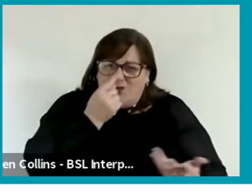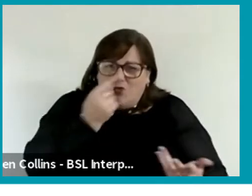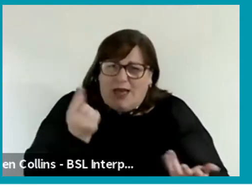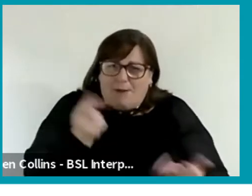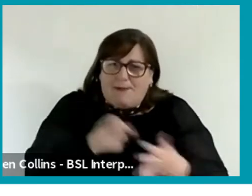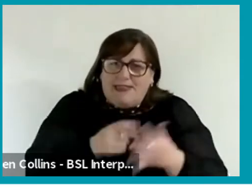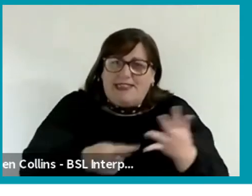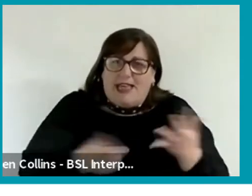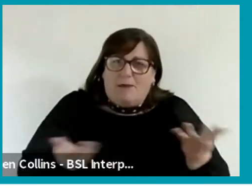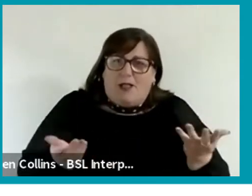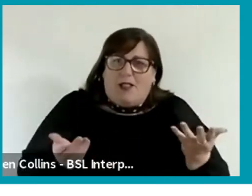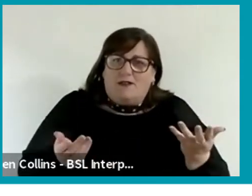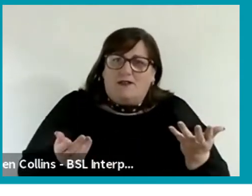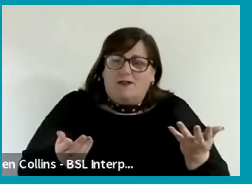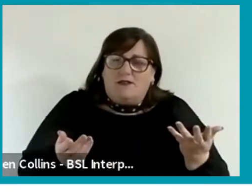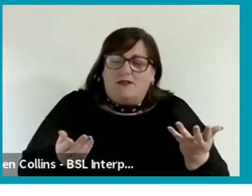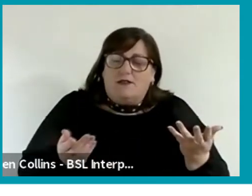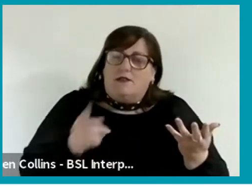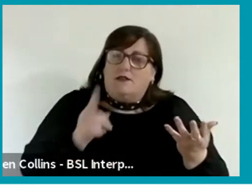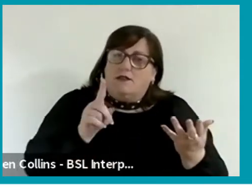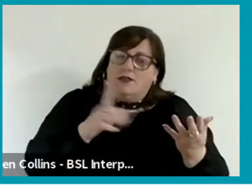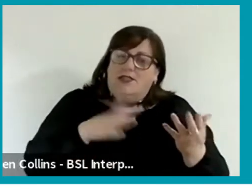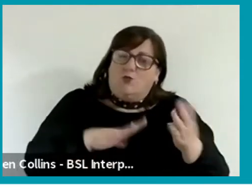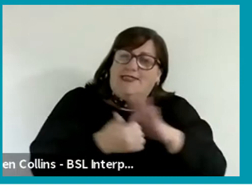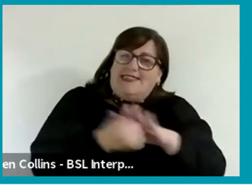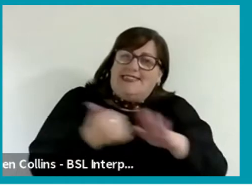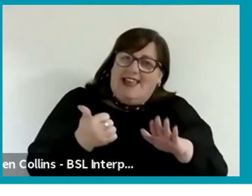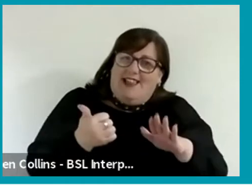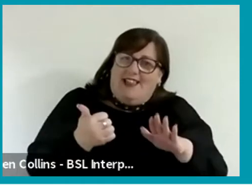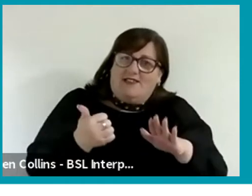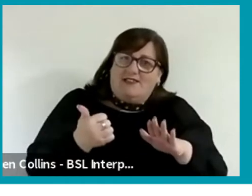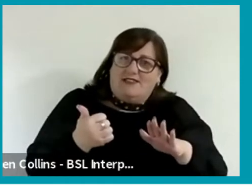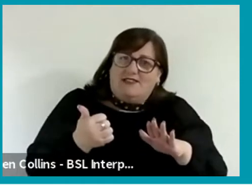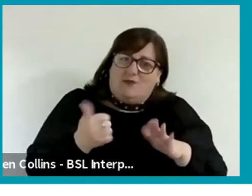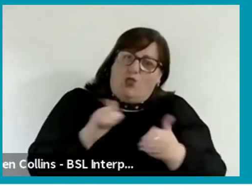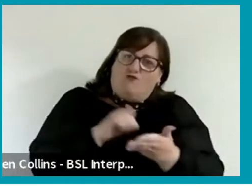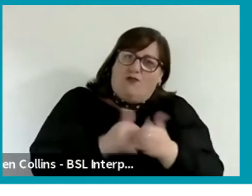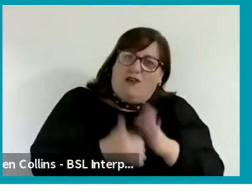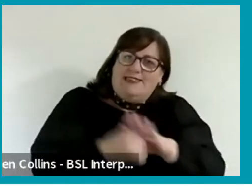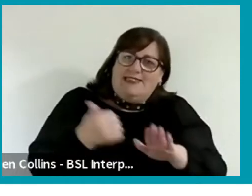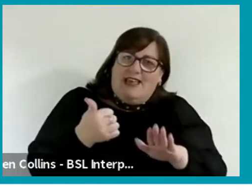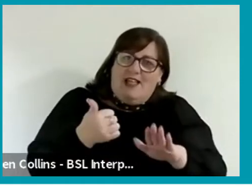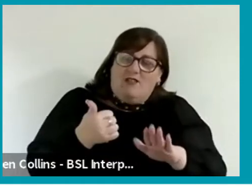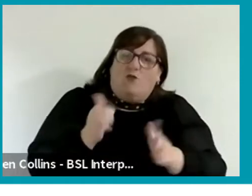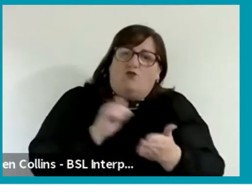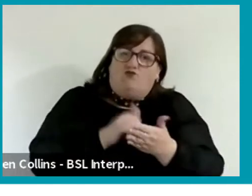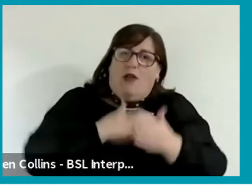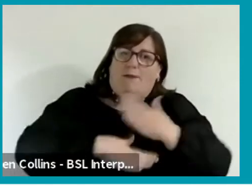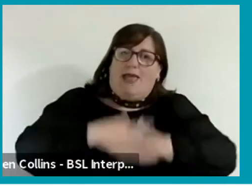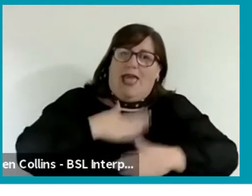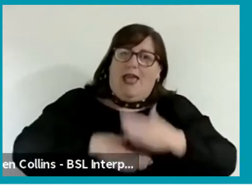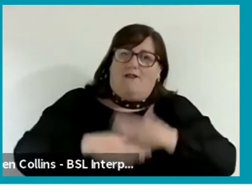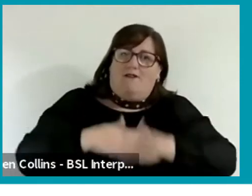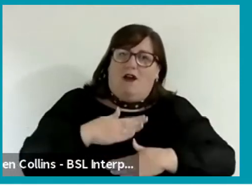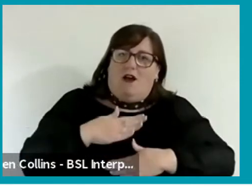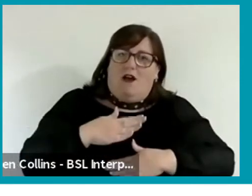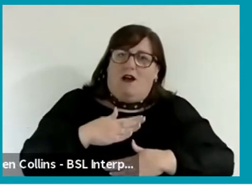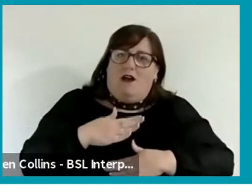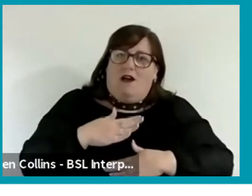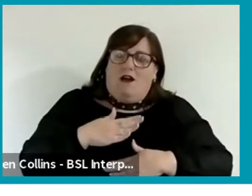some of the skills, that you need or behaviors that you need require things like